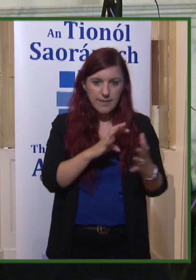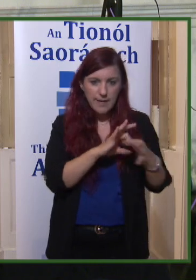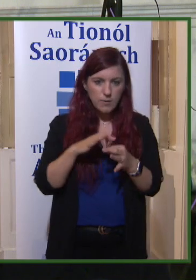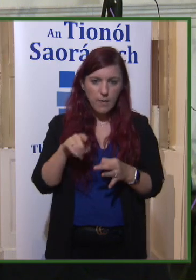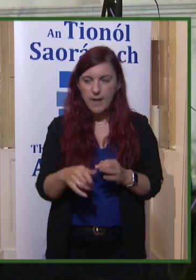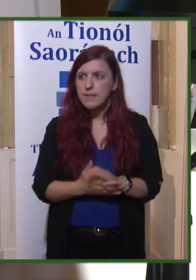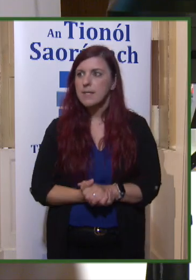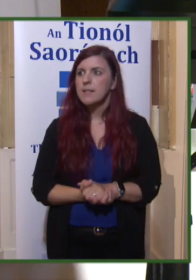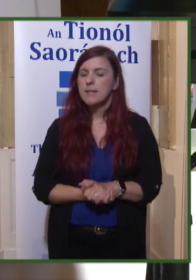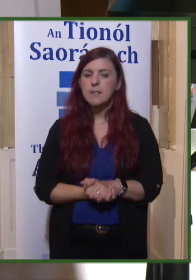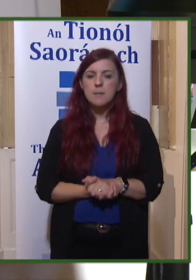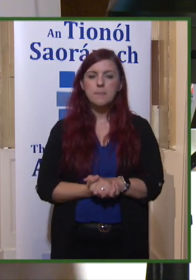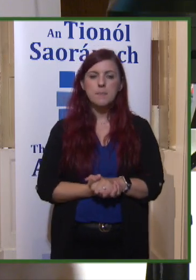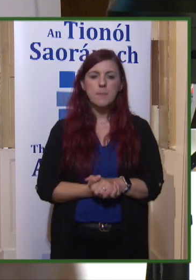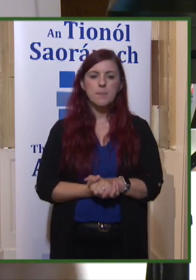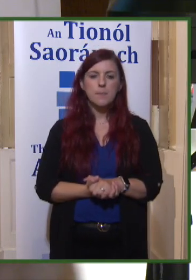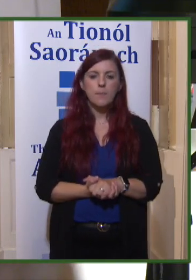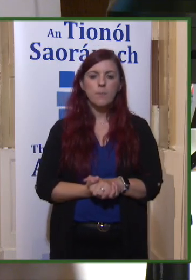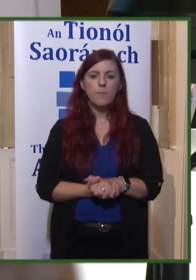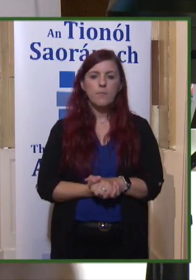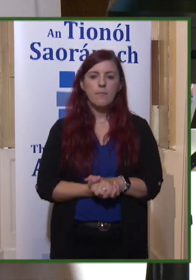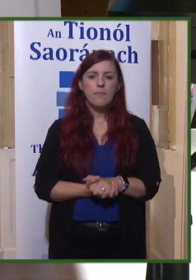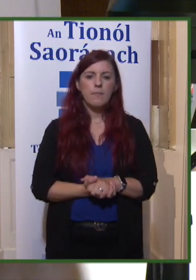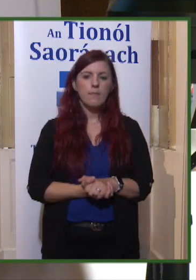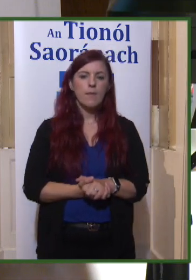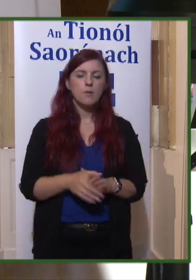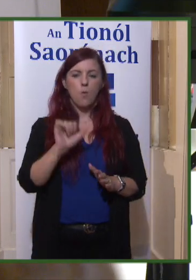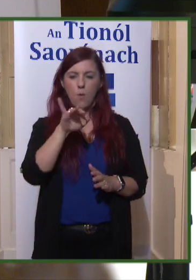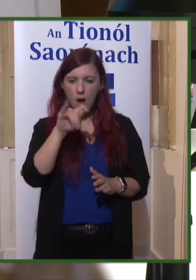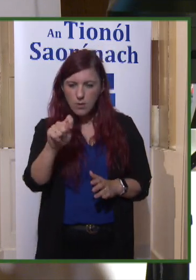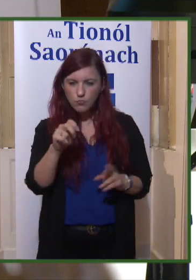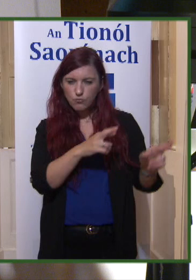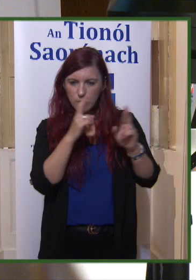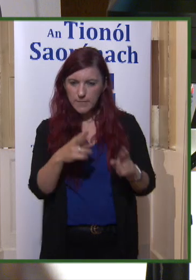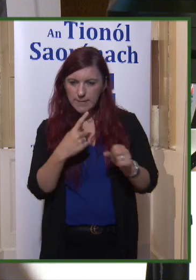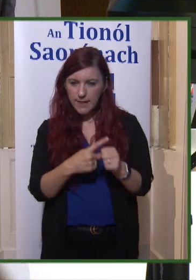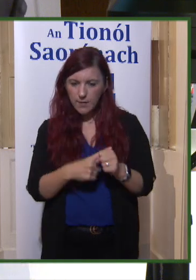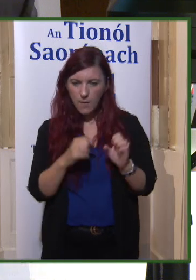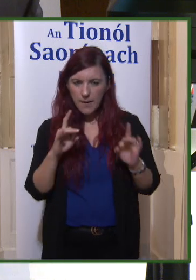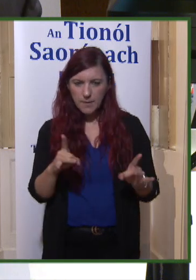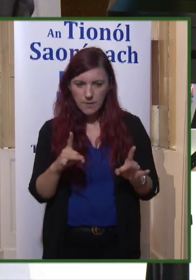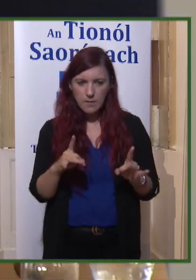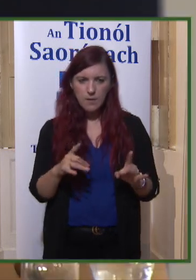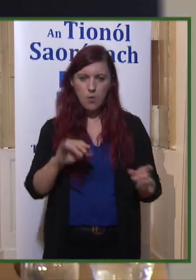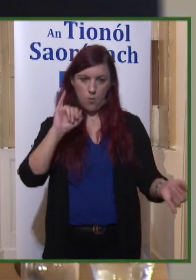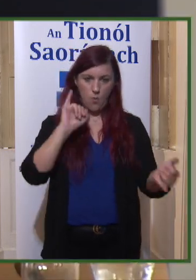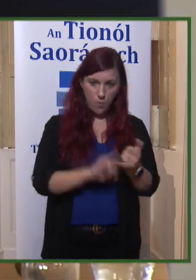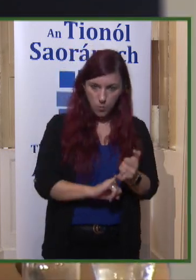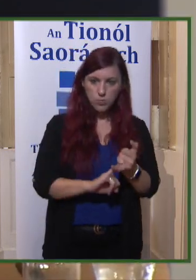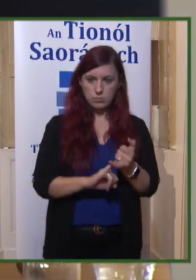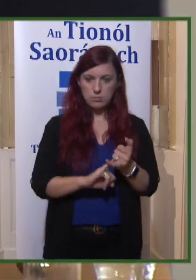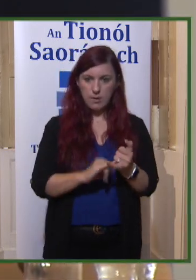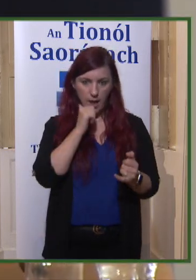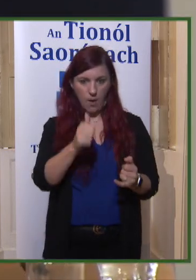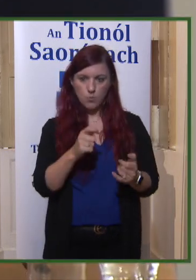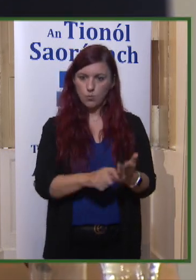Could you just repeat that back? I'm just going to ask Art to repeat it back, and then I've got some questions on it. So, again, who is entitled to vote